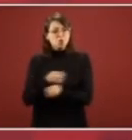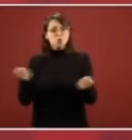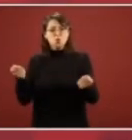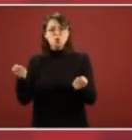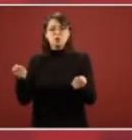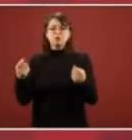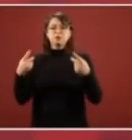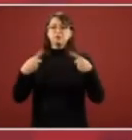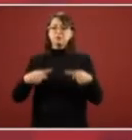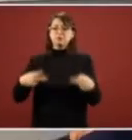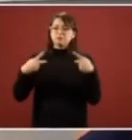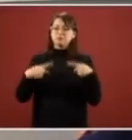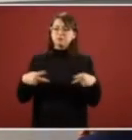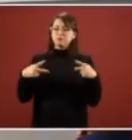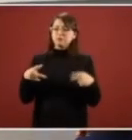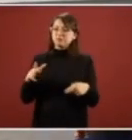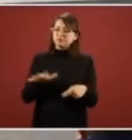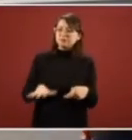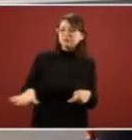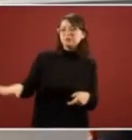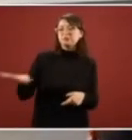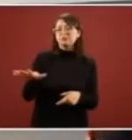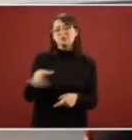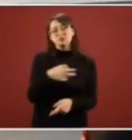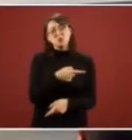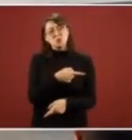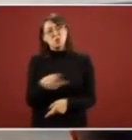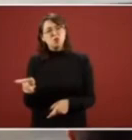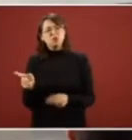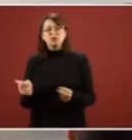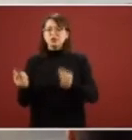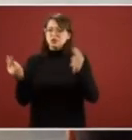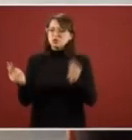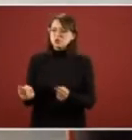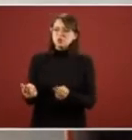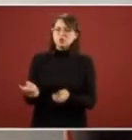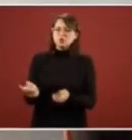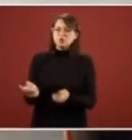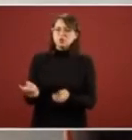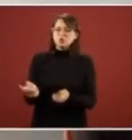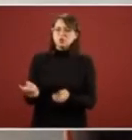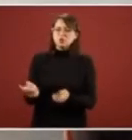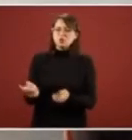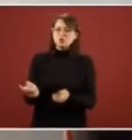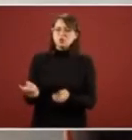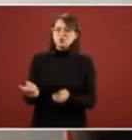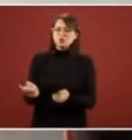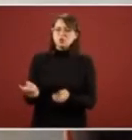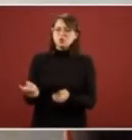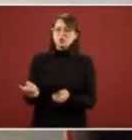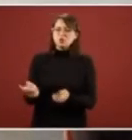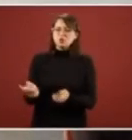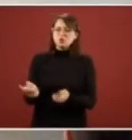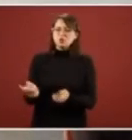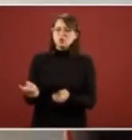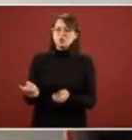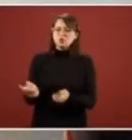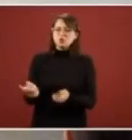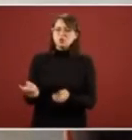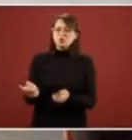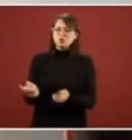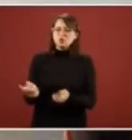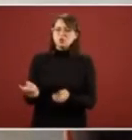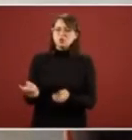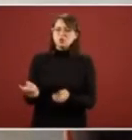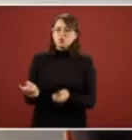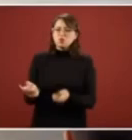al beneficio de la gente más pobre, más necesitada. De nuestro país. Because we are giving the benefits